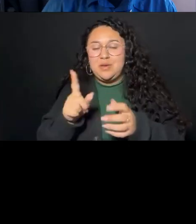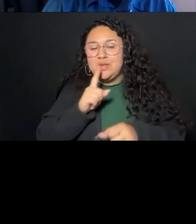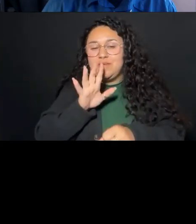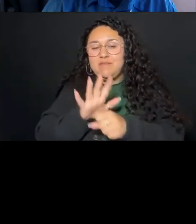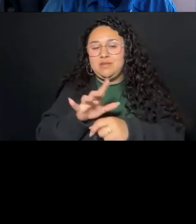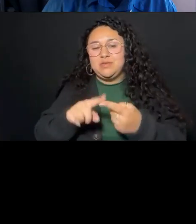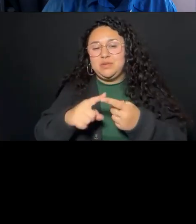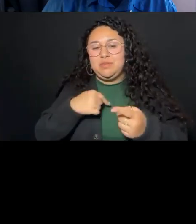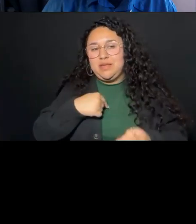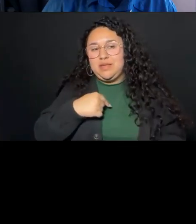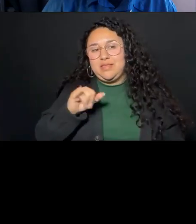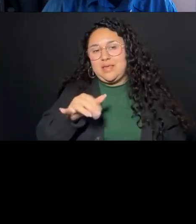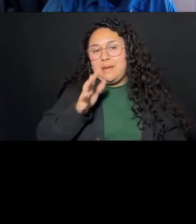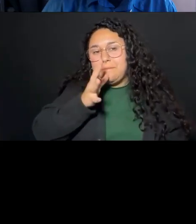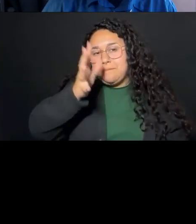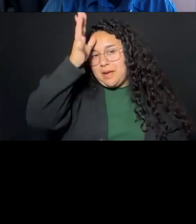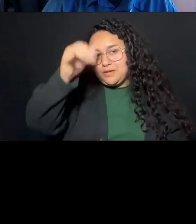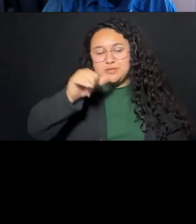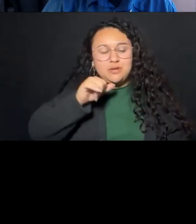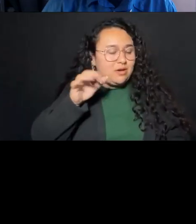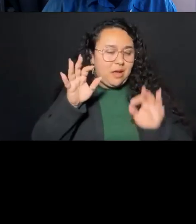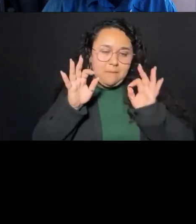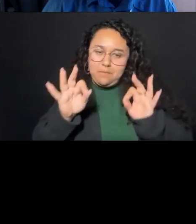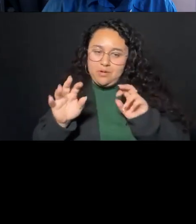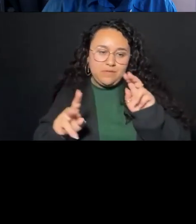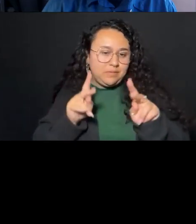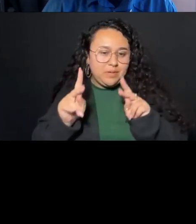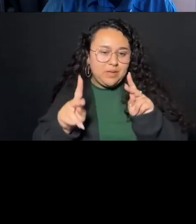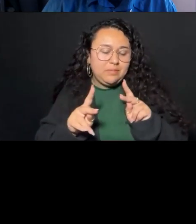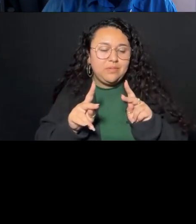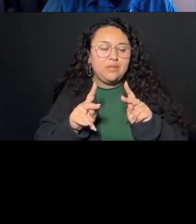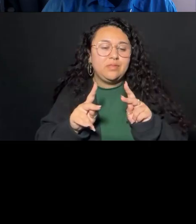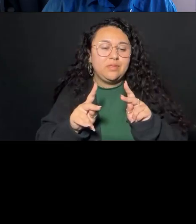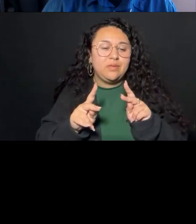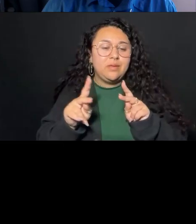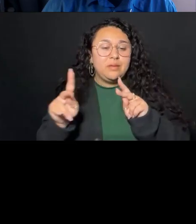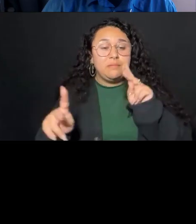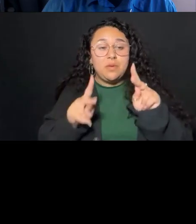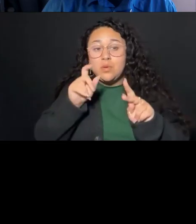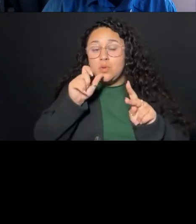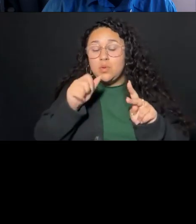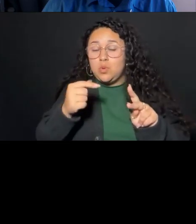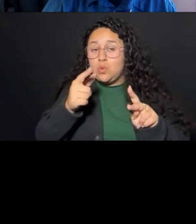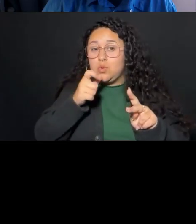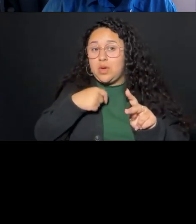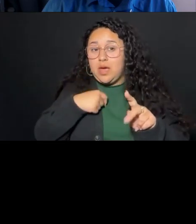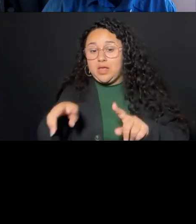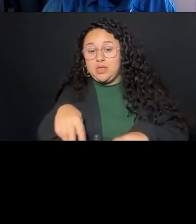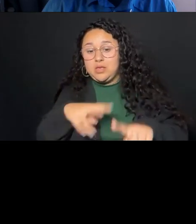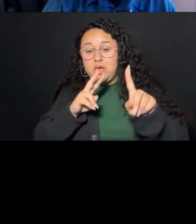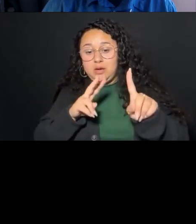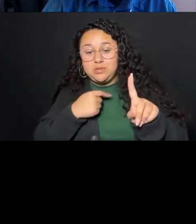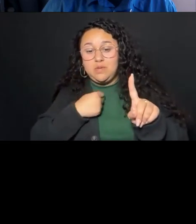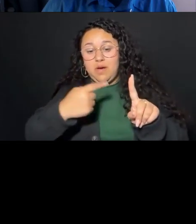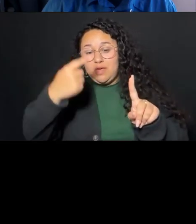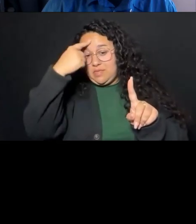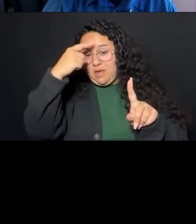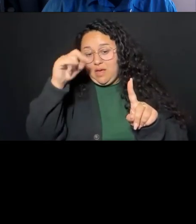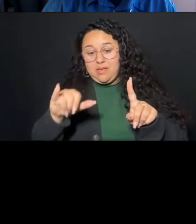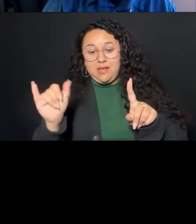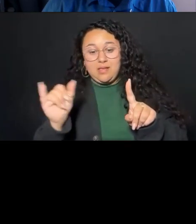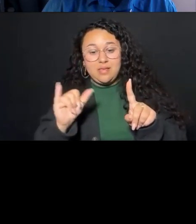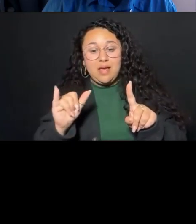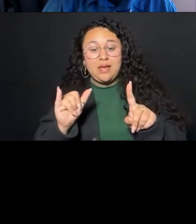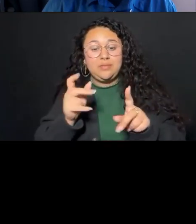me that like parents are not perfect people and that those who I like looked up to and thought of as like leaders and